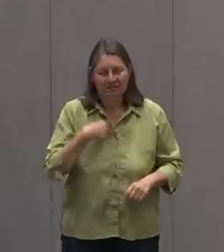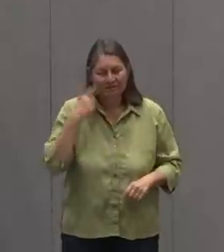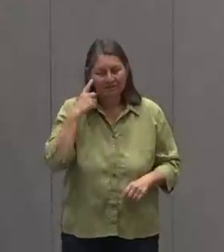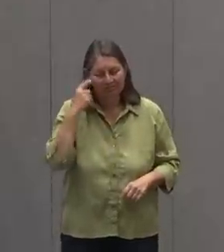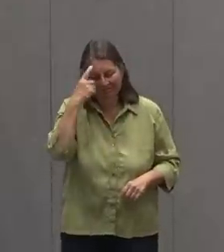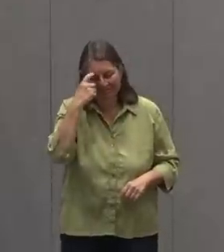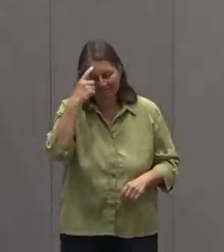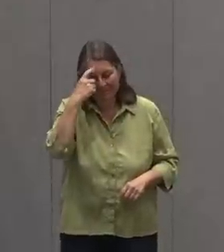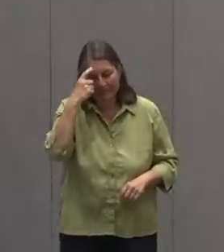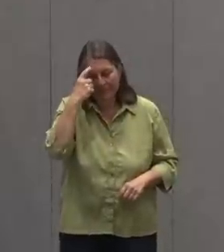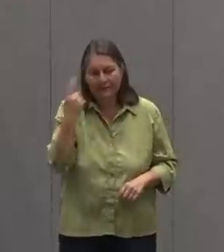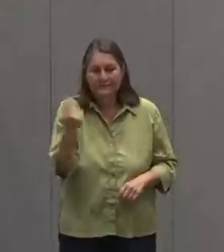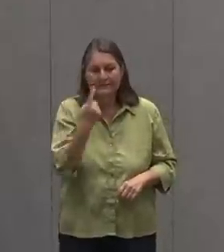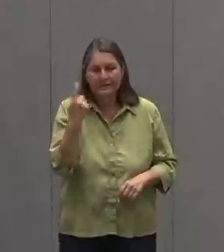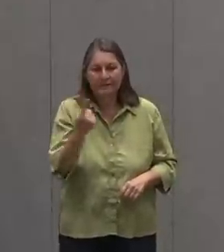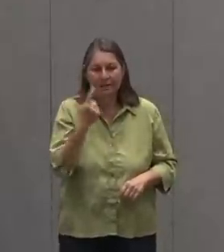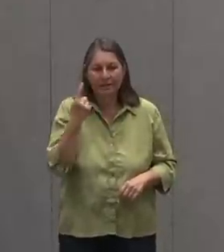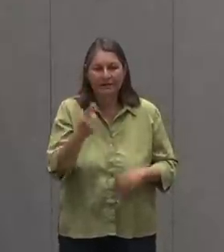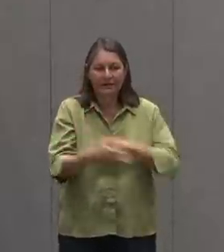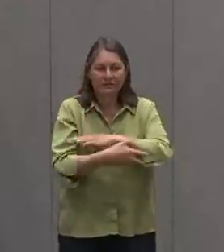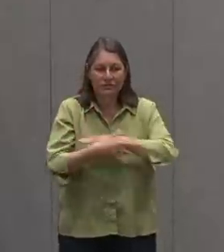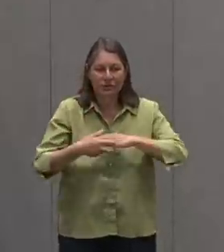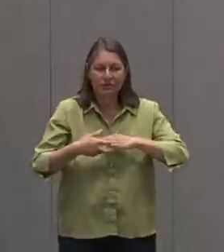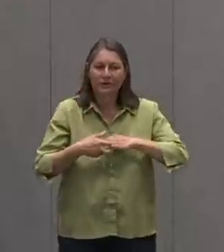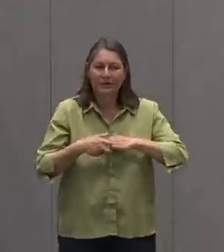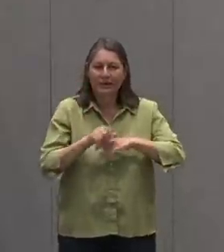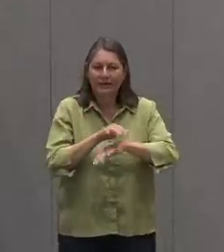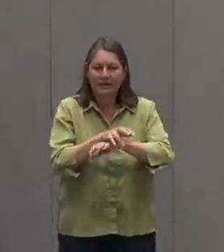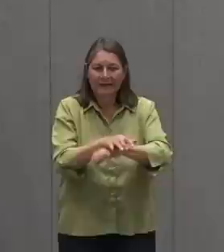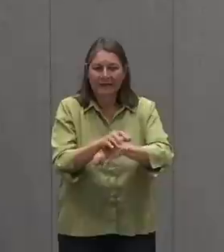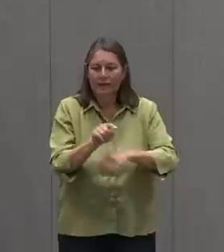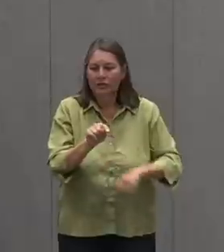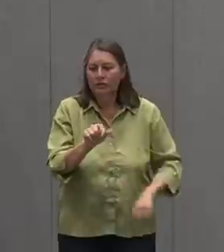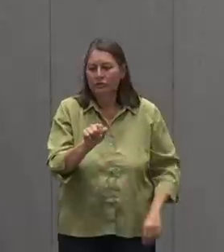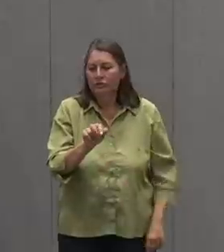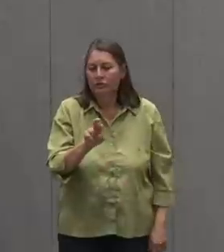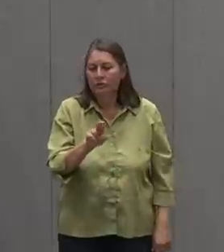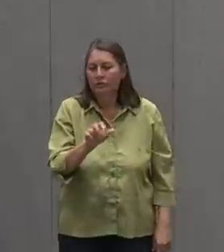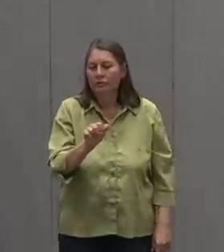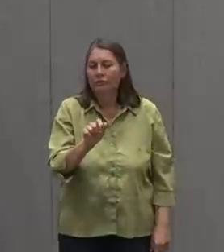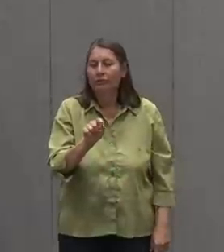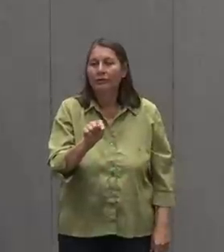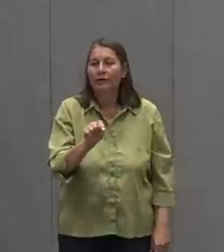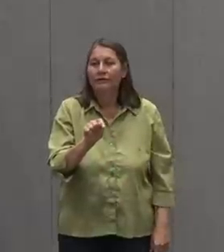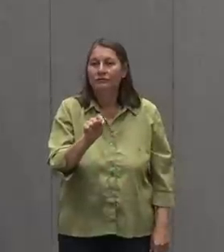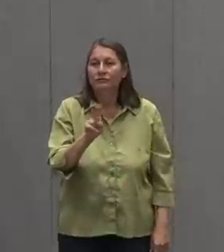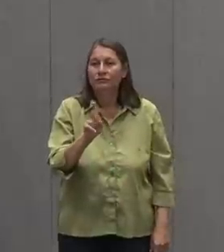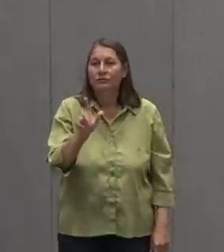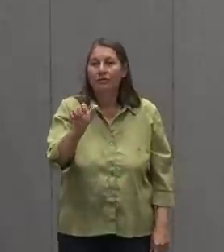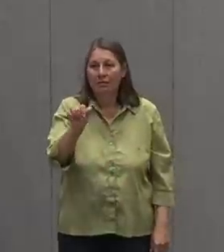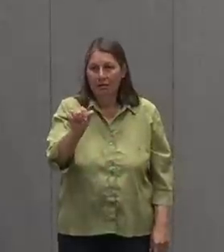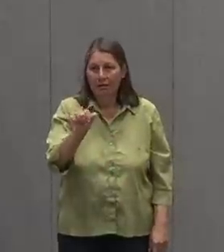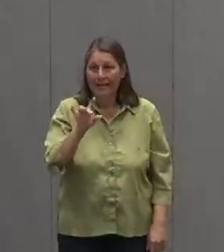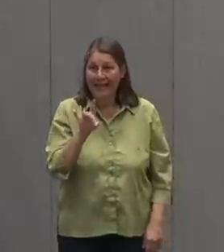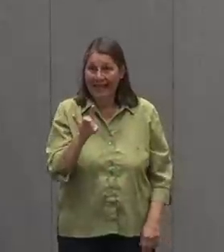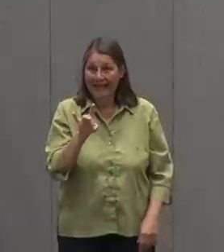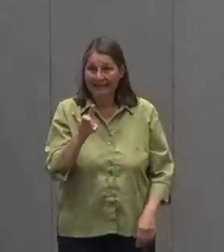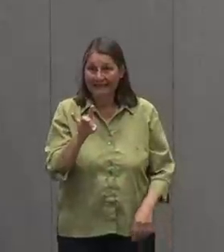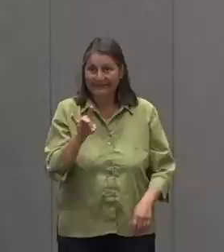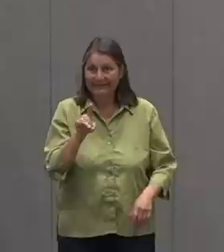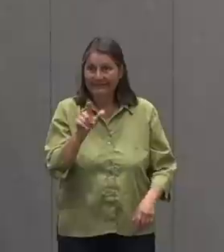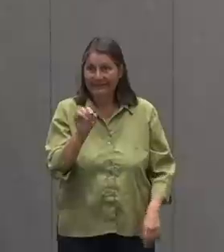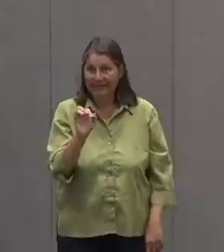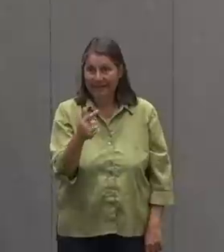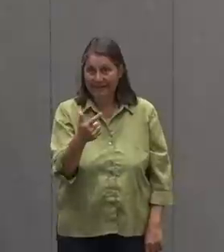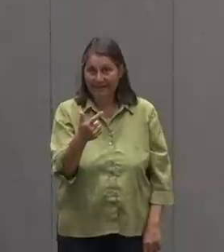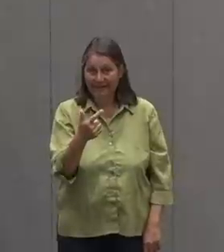has taken the 8-legged tarantulas from their terrariums. And it is up to us,